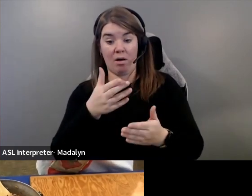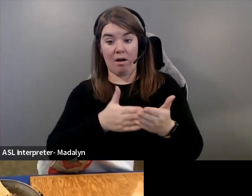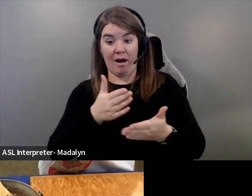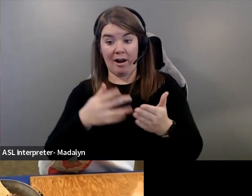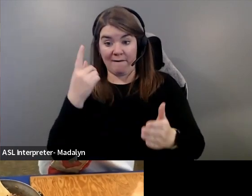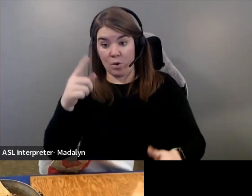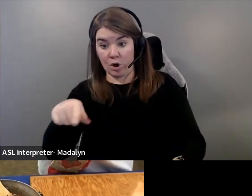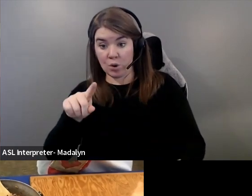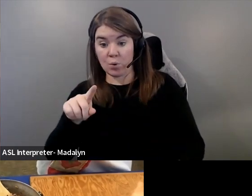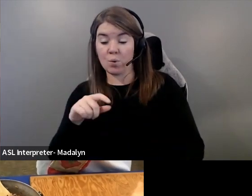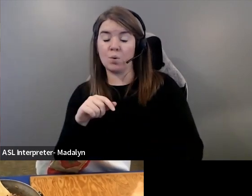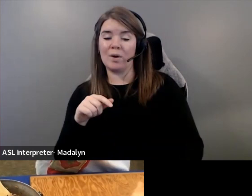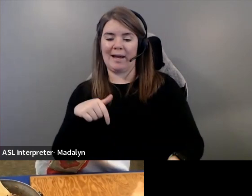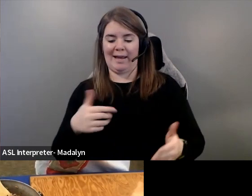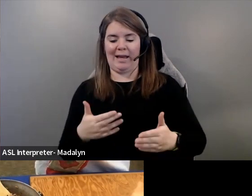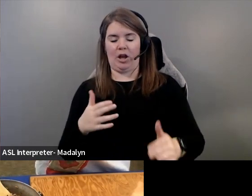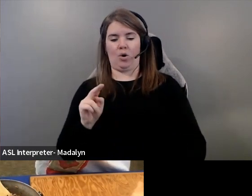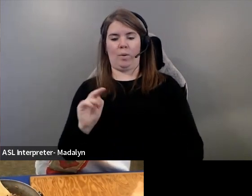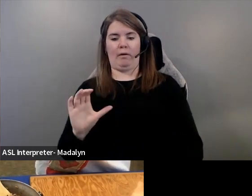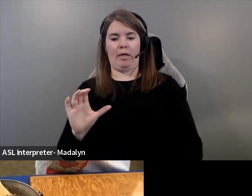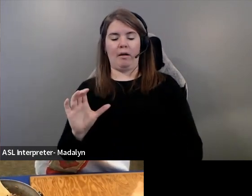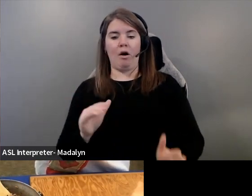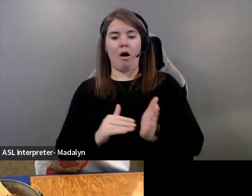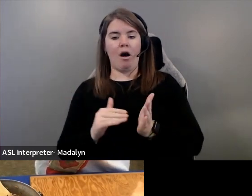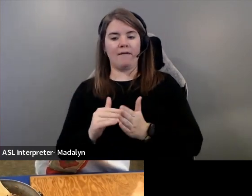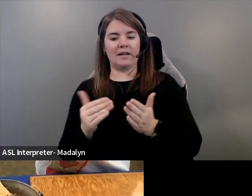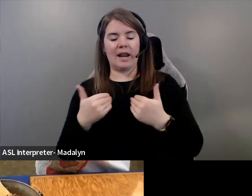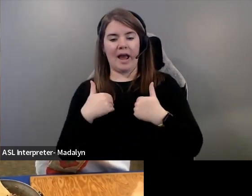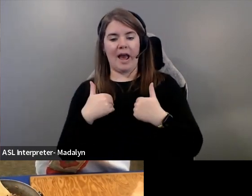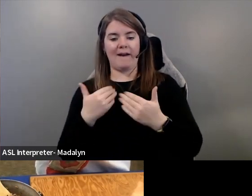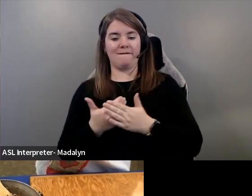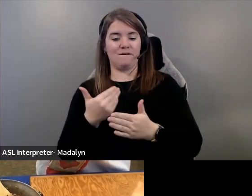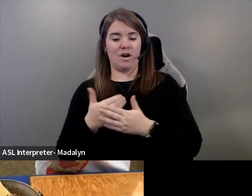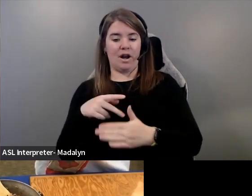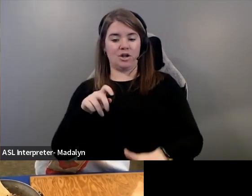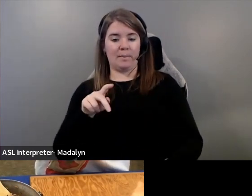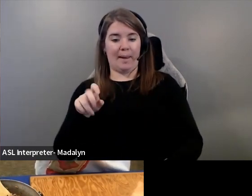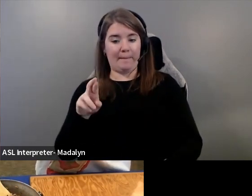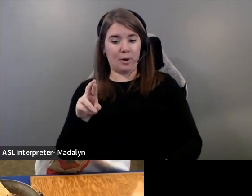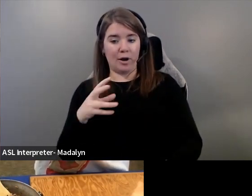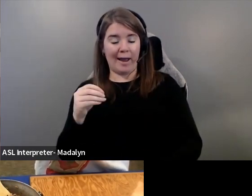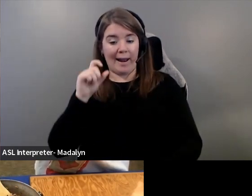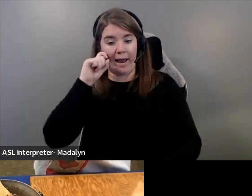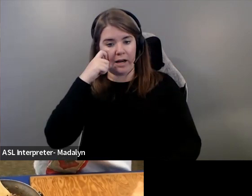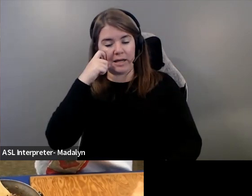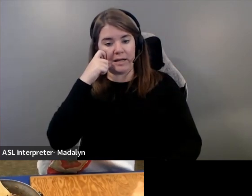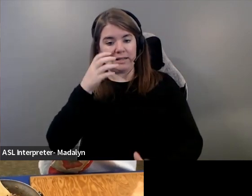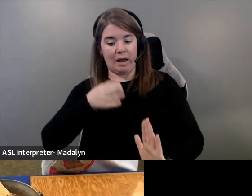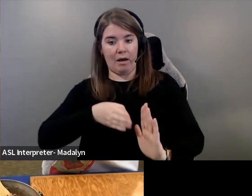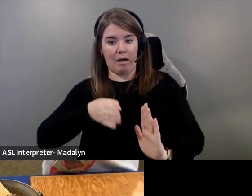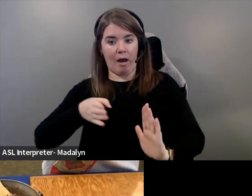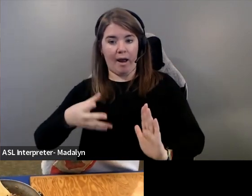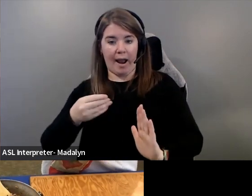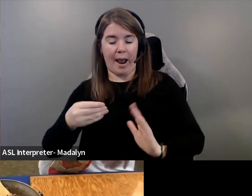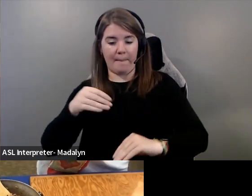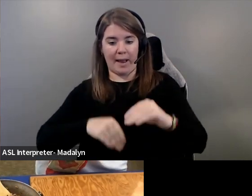North Carolina, a lot of times they have fresh peppers and onions cut up and packaged there as well. Yeah, I'm gonna look